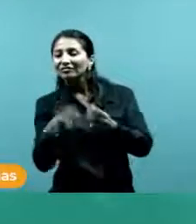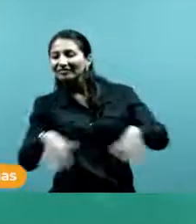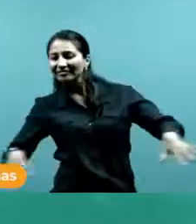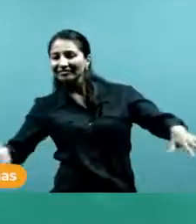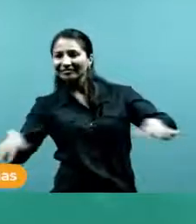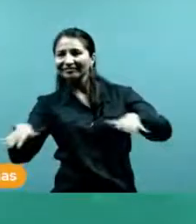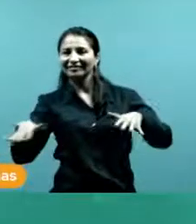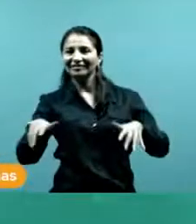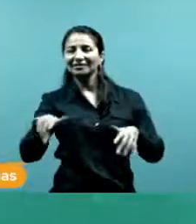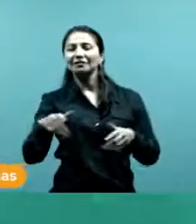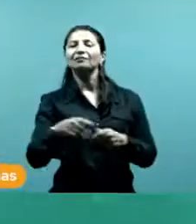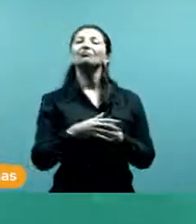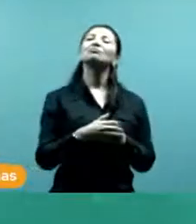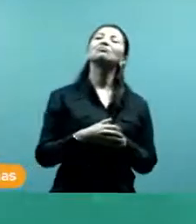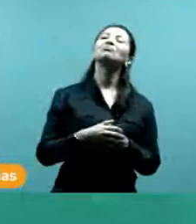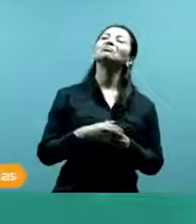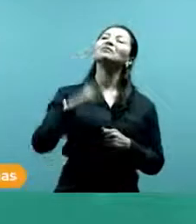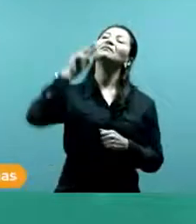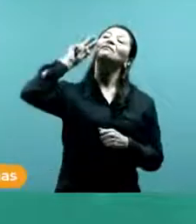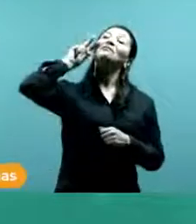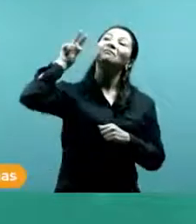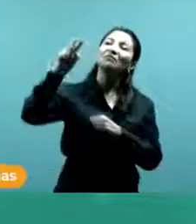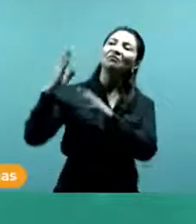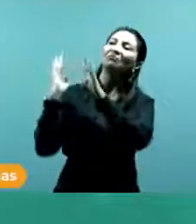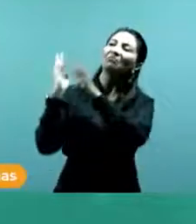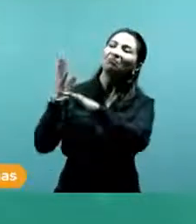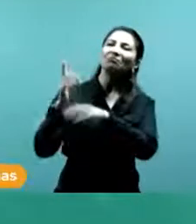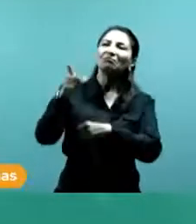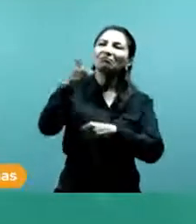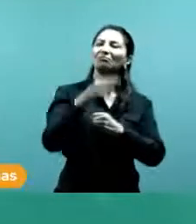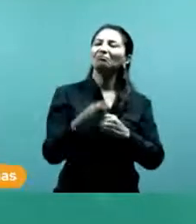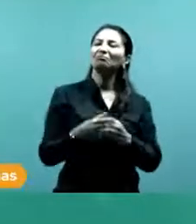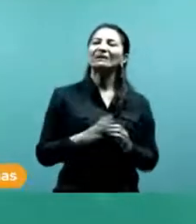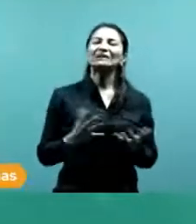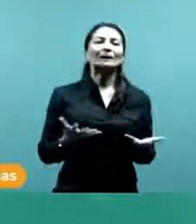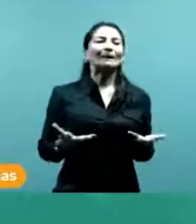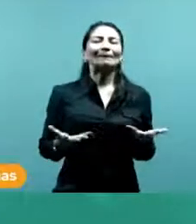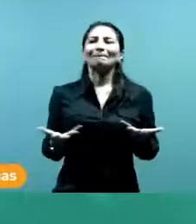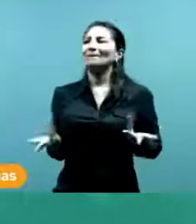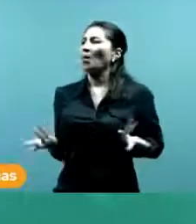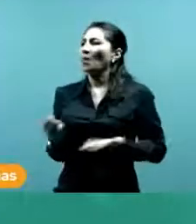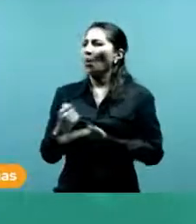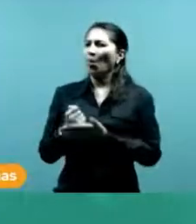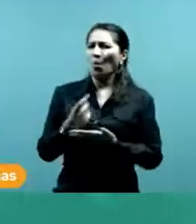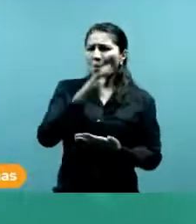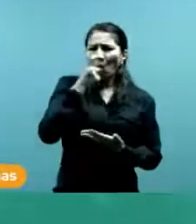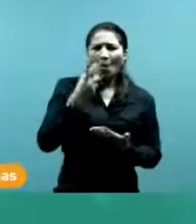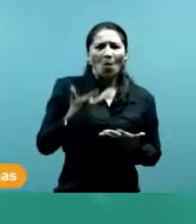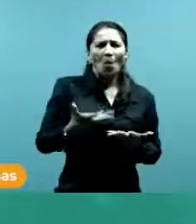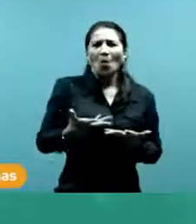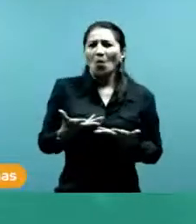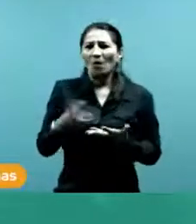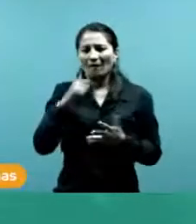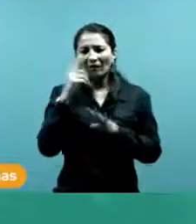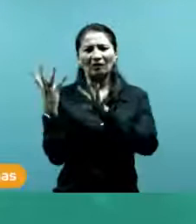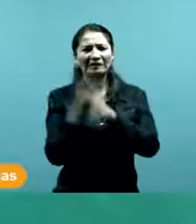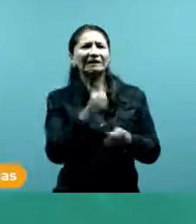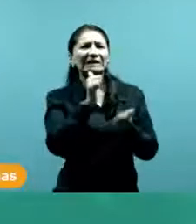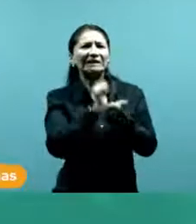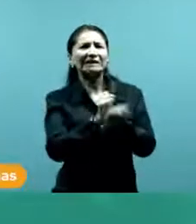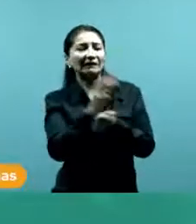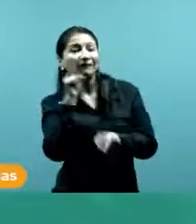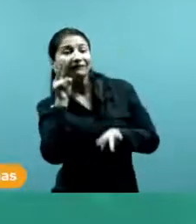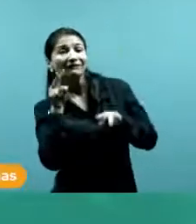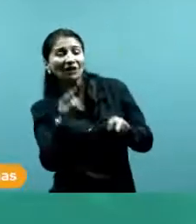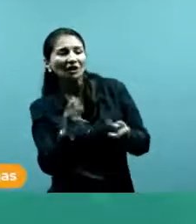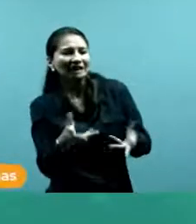to help prisoners, to smuggle food, to help with medicaments, to even help with escapes.